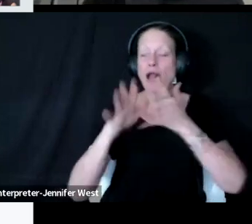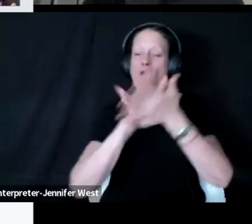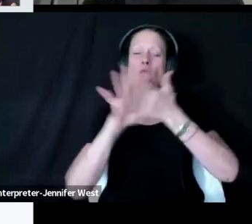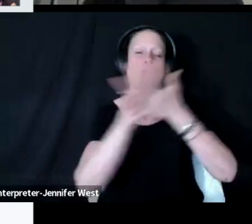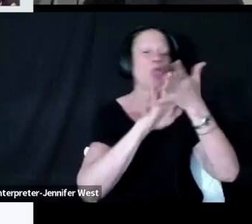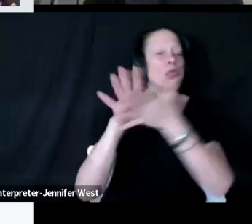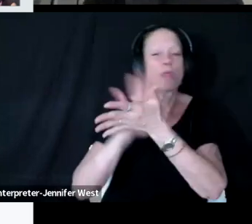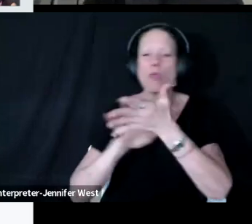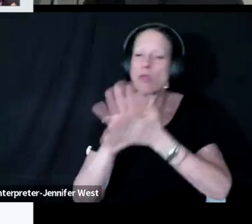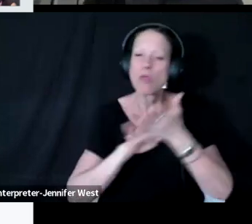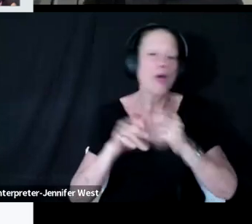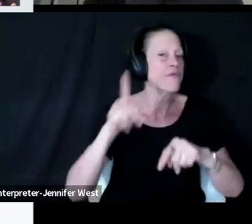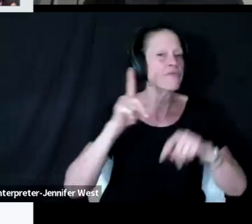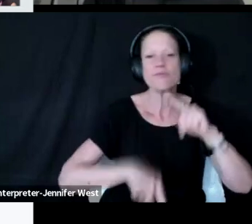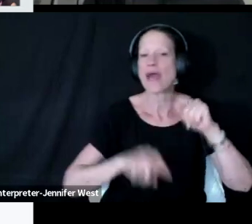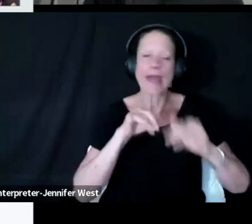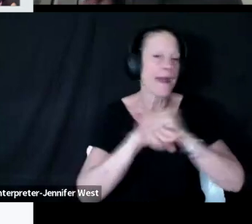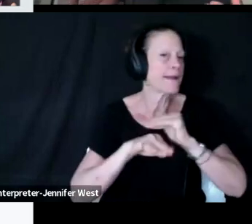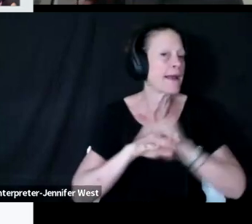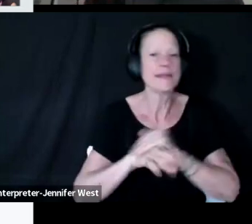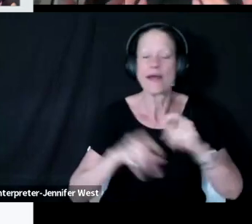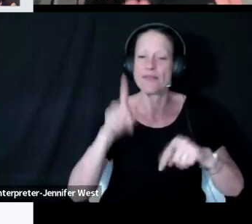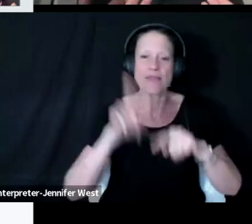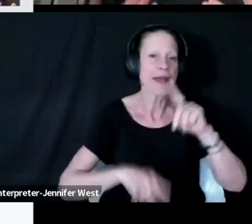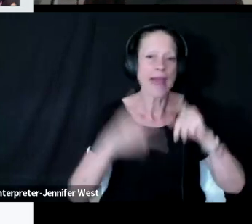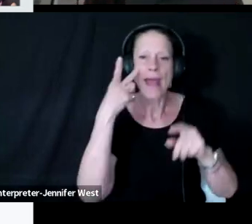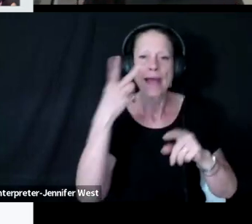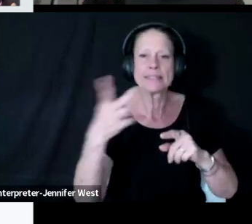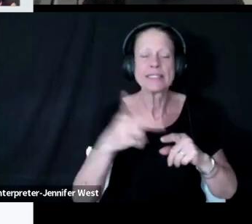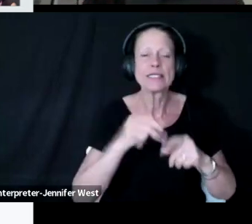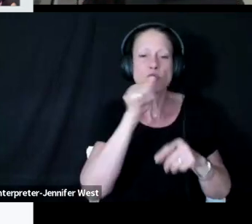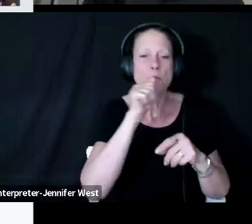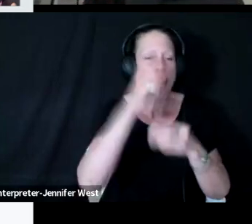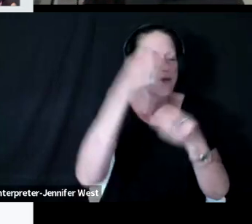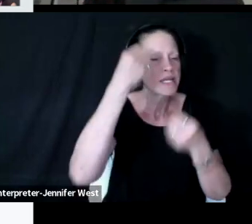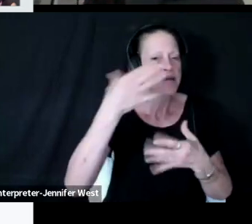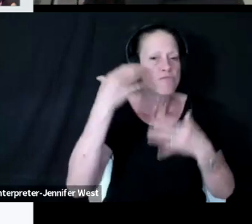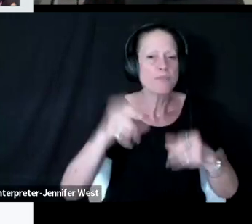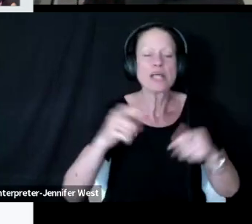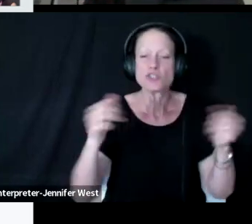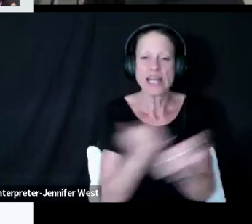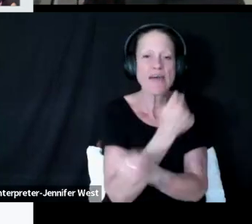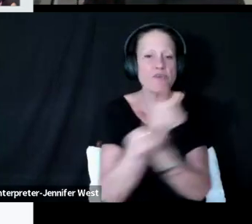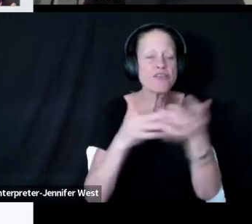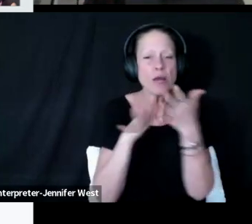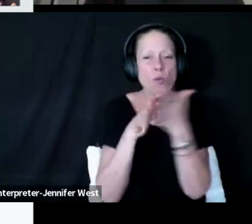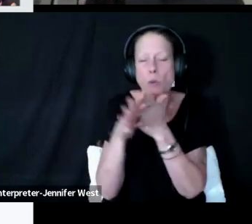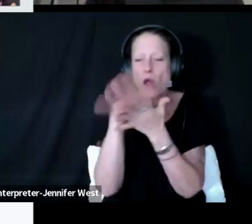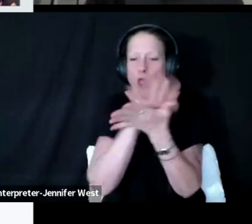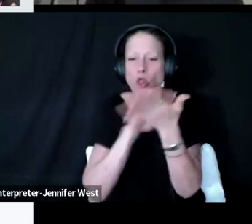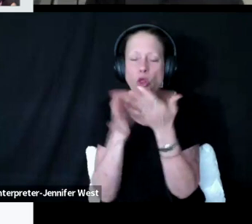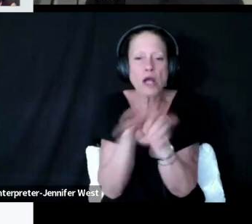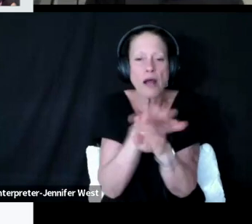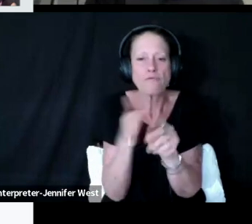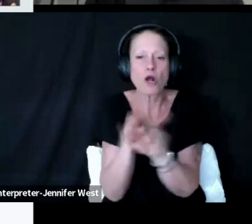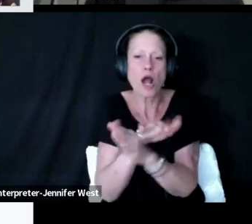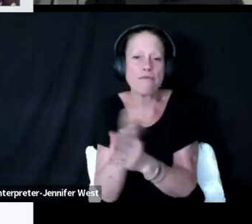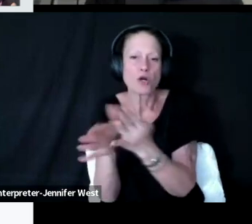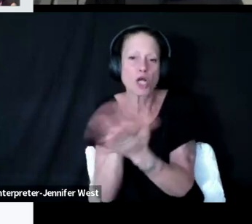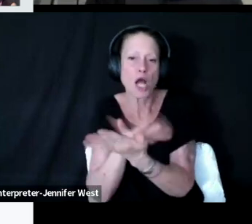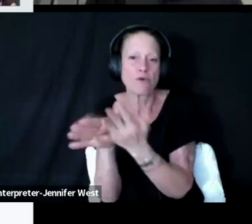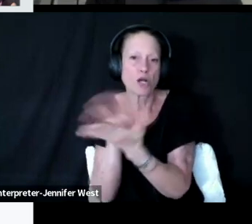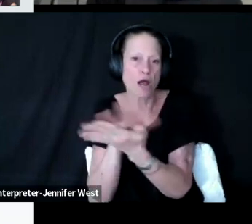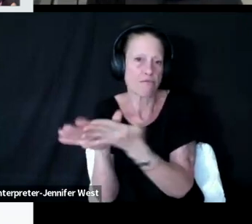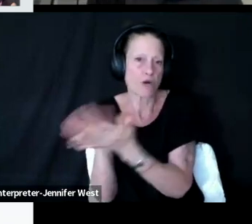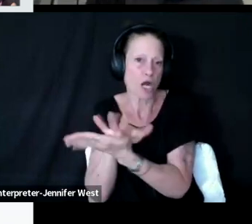your bank. You will have to put a code in, either texted to you or emailed to you. You have to decide. And on top of